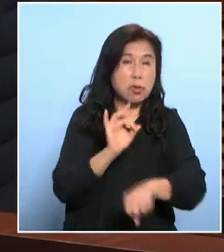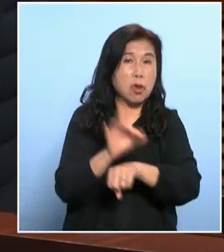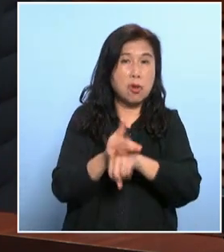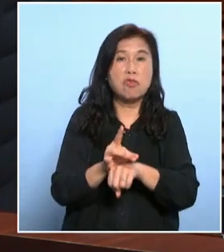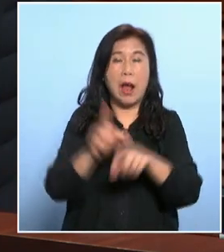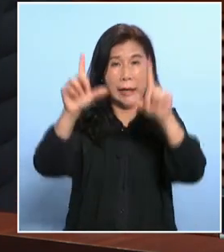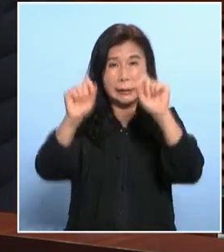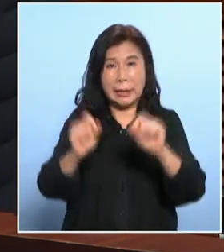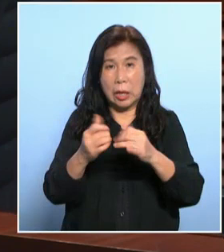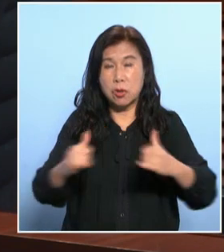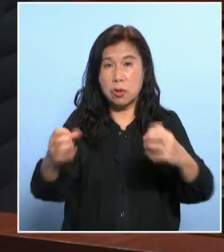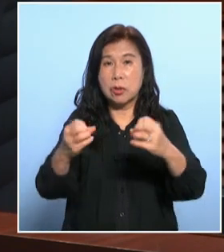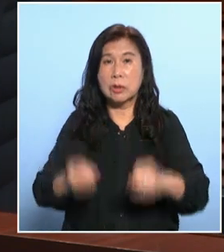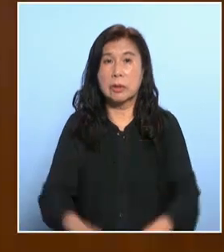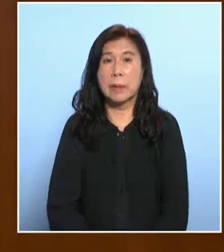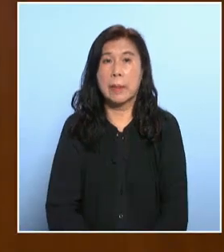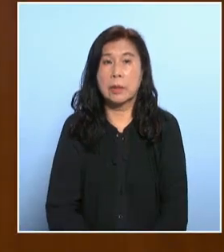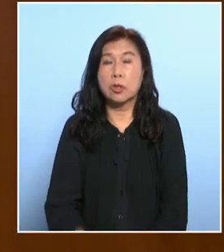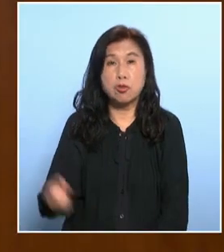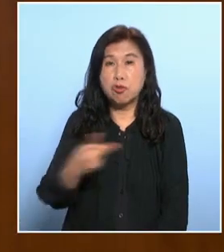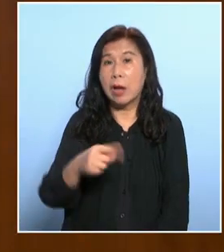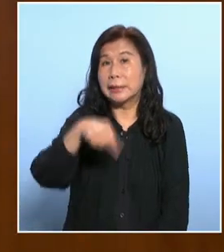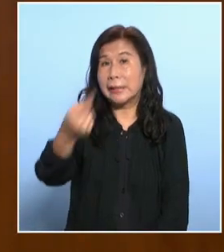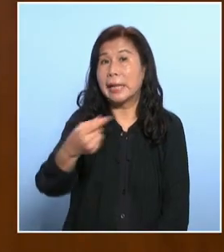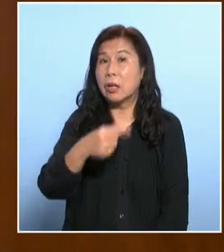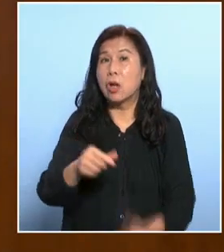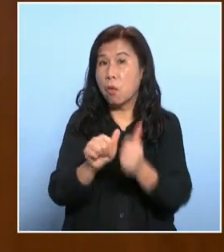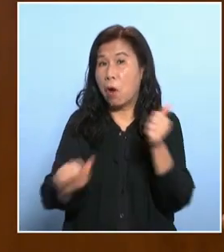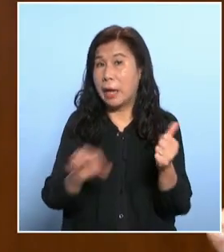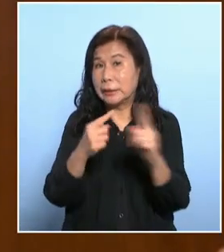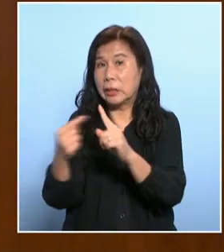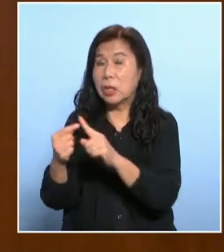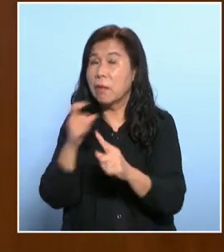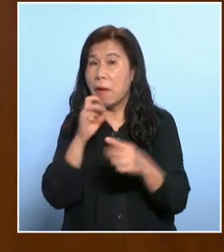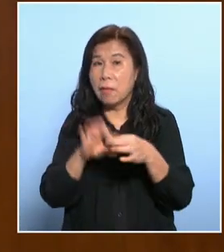been dealt with. I hope that we can have a more detailed discussion as soon as possible.